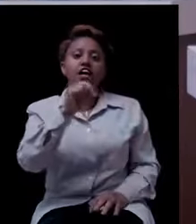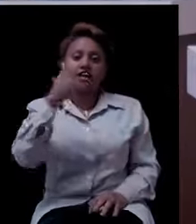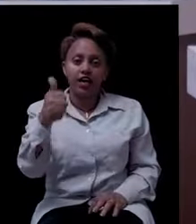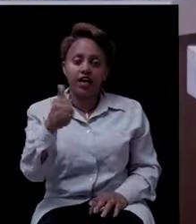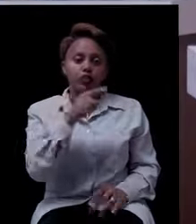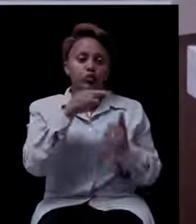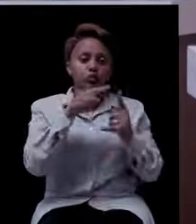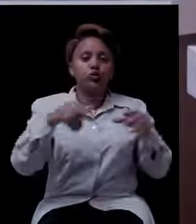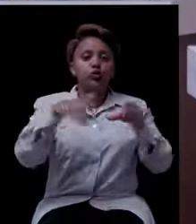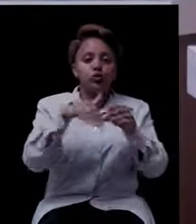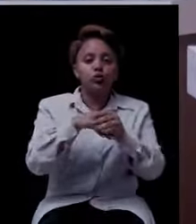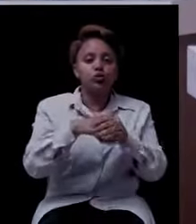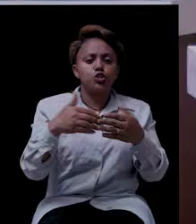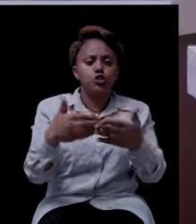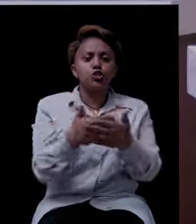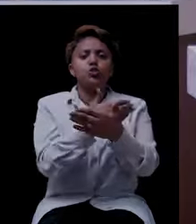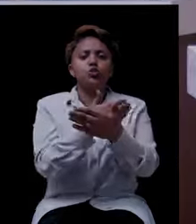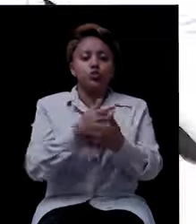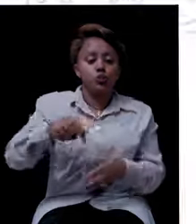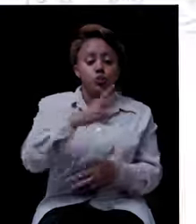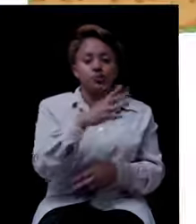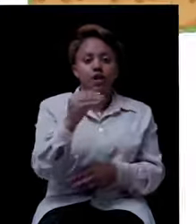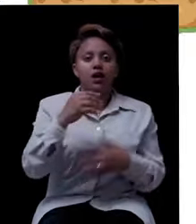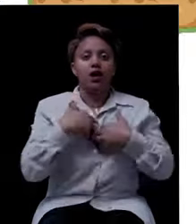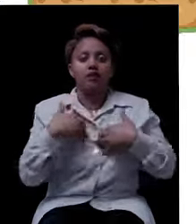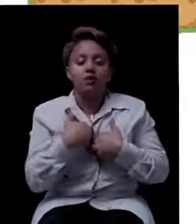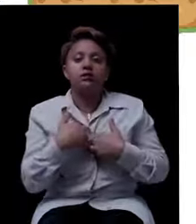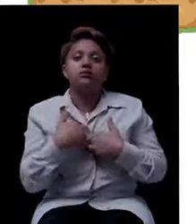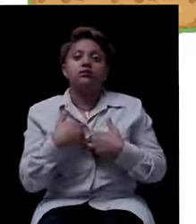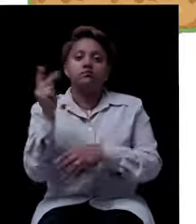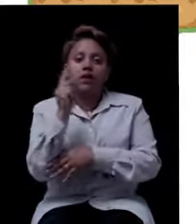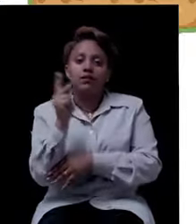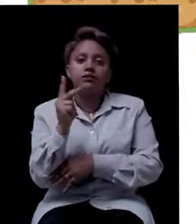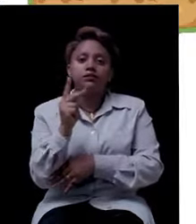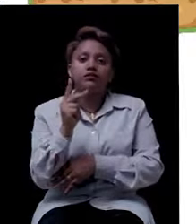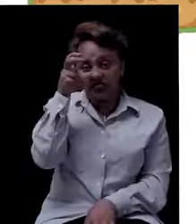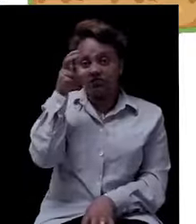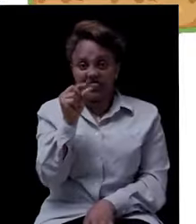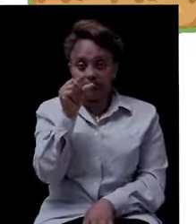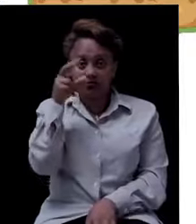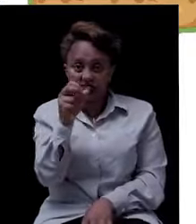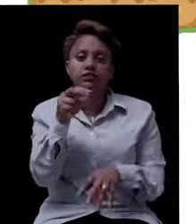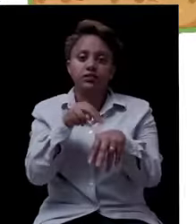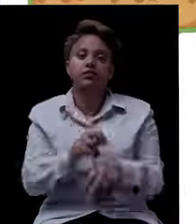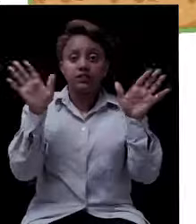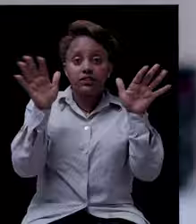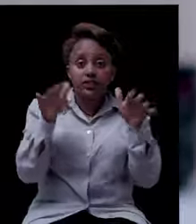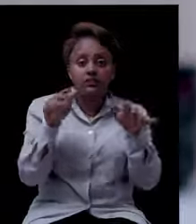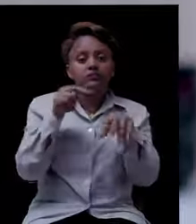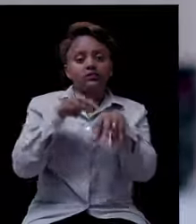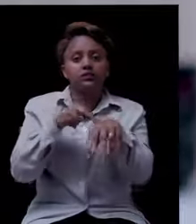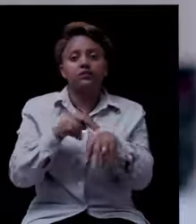by manipulating DNA in order to introduce nutrients into crops, animals, and plants will make crops pest resistant,